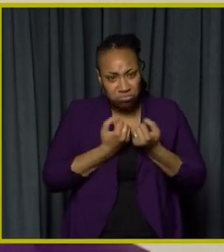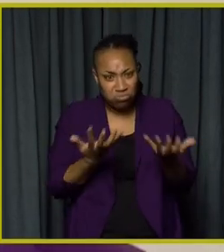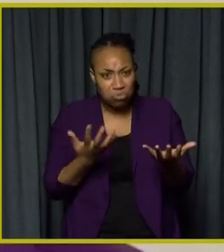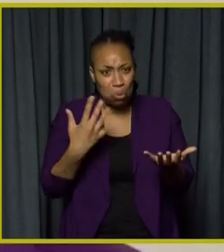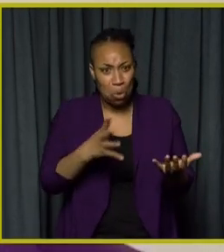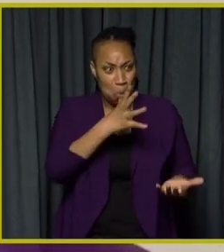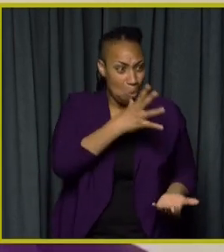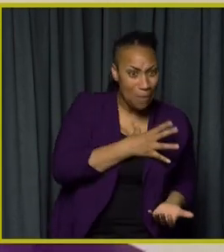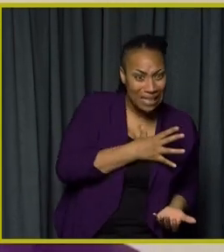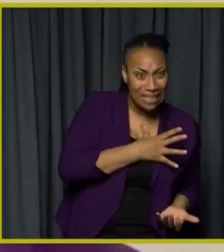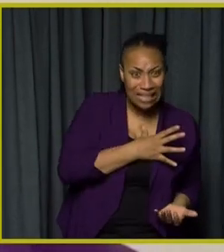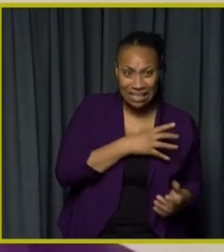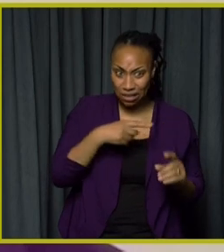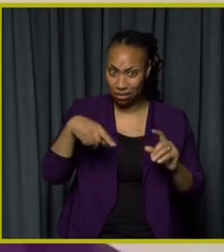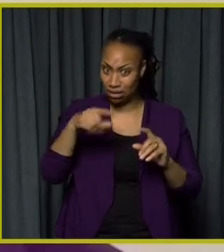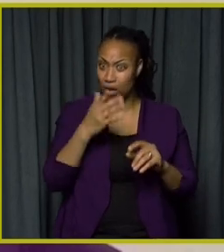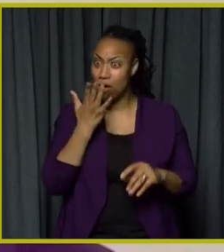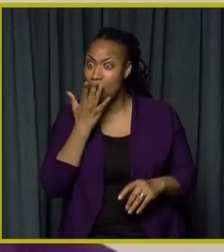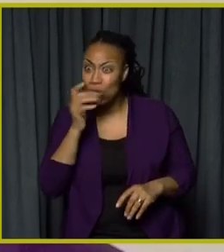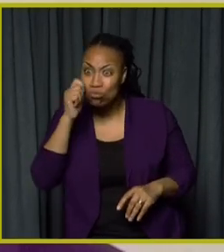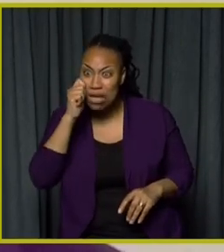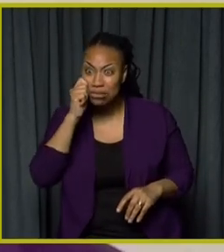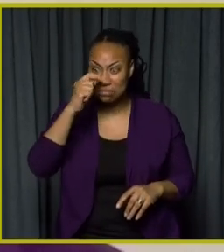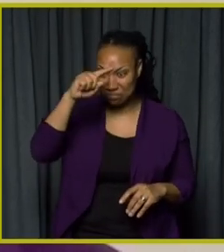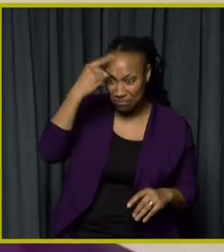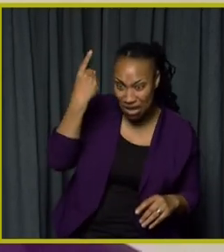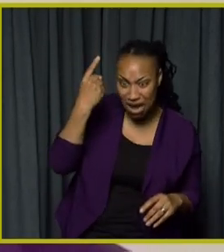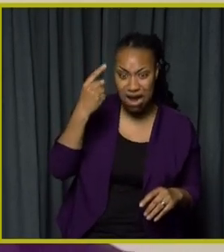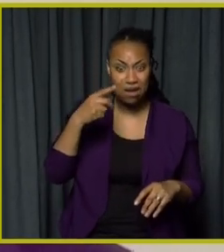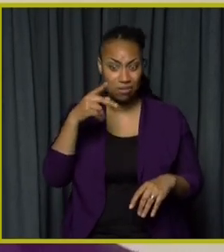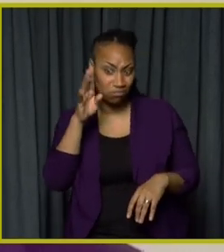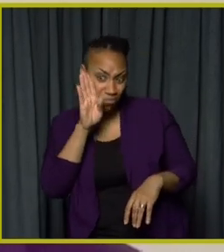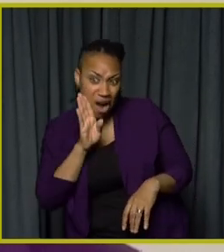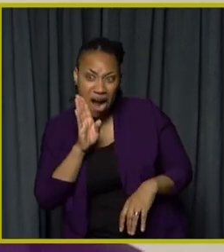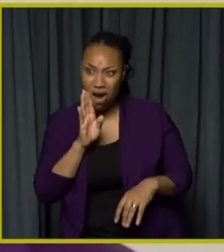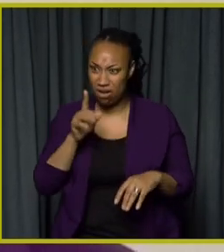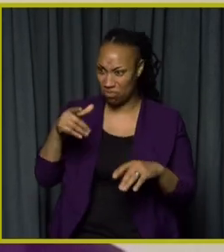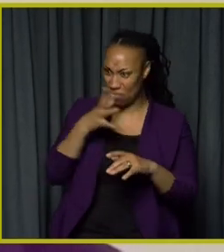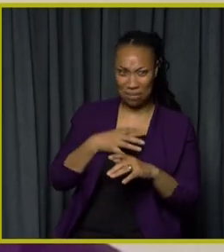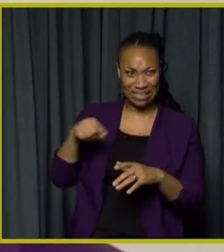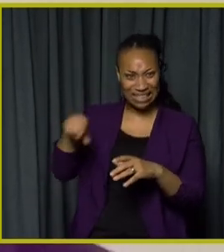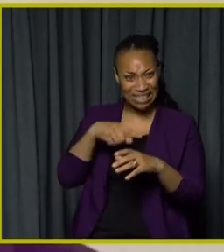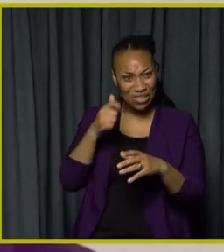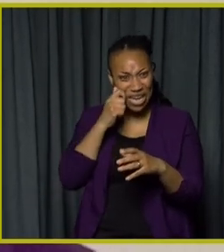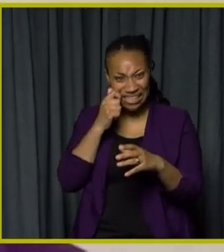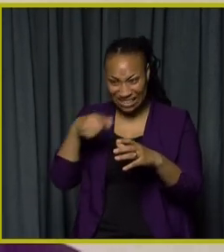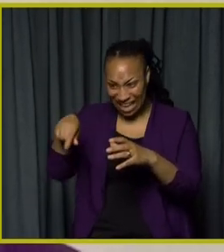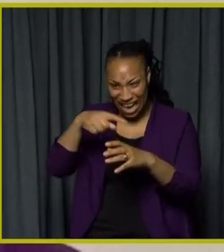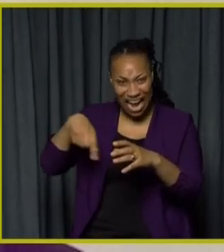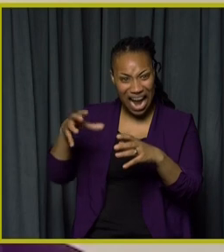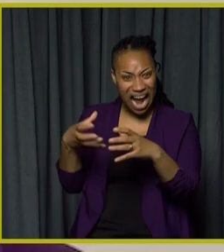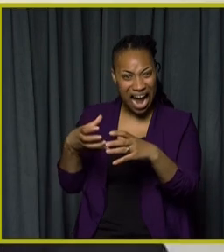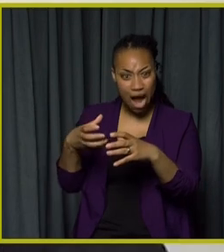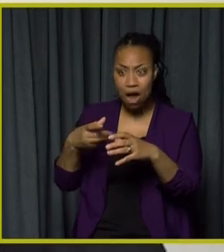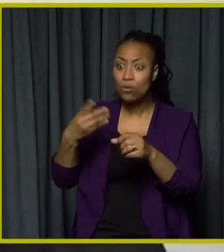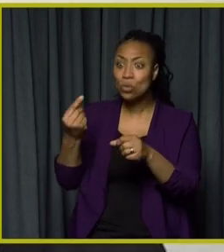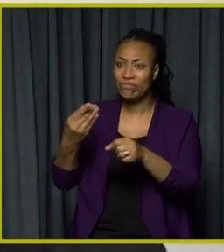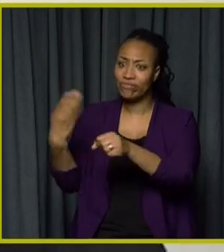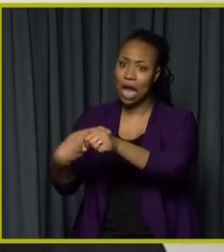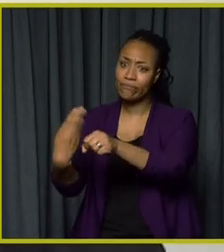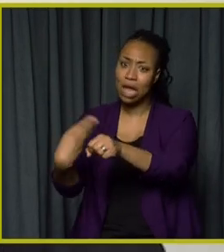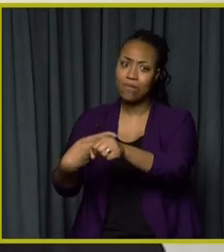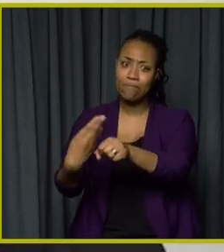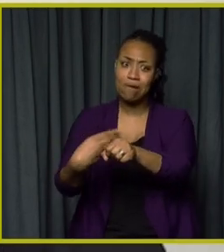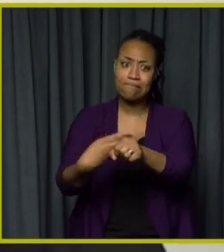40 million working people have lost their jobs in just the past 2 months during this pandemic. This is